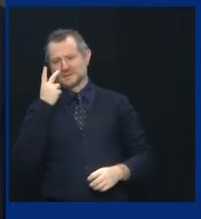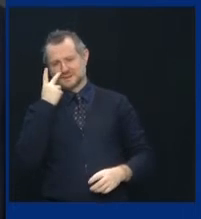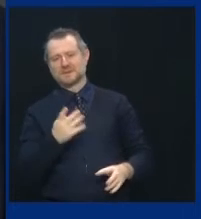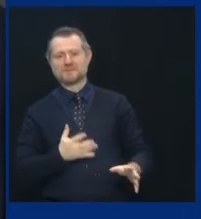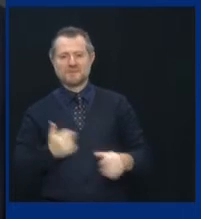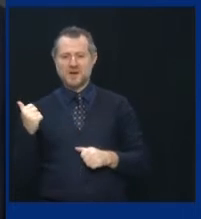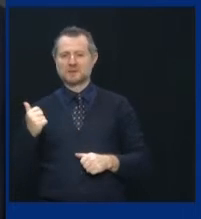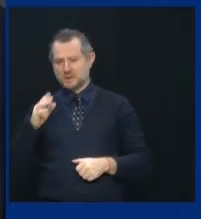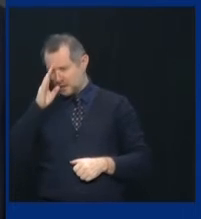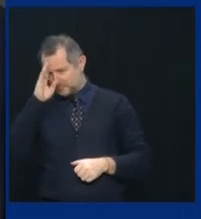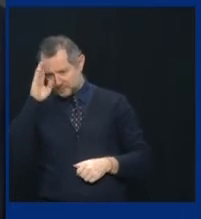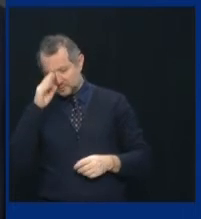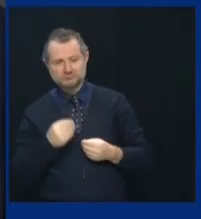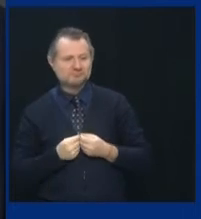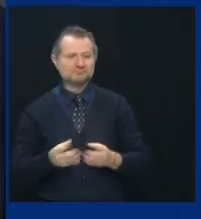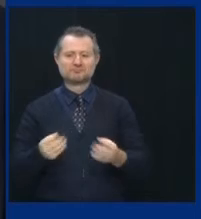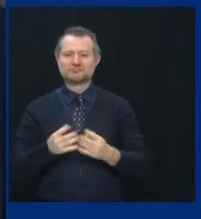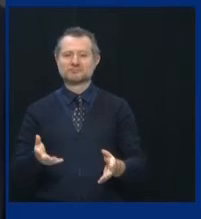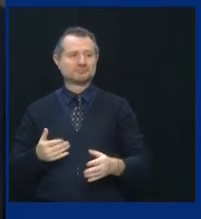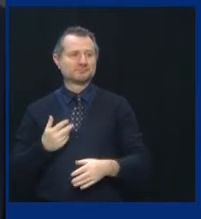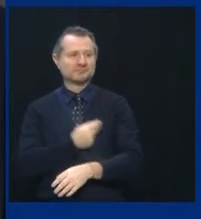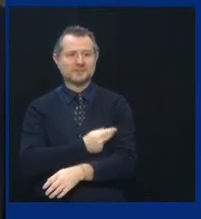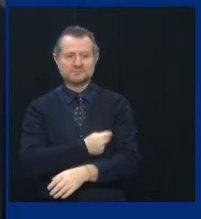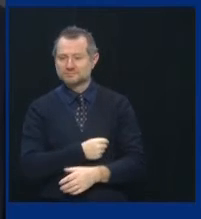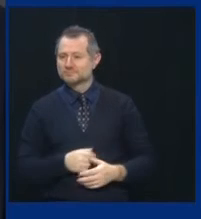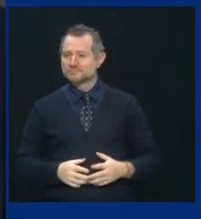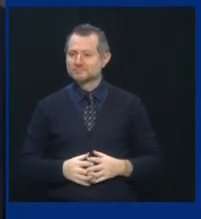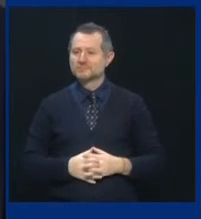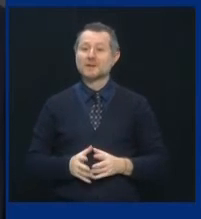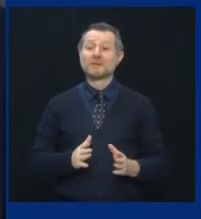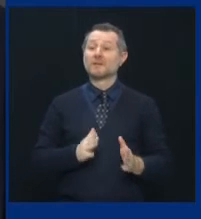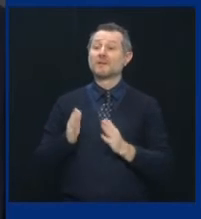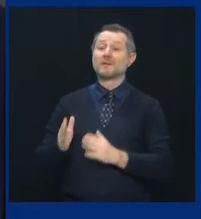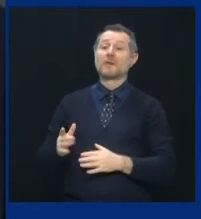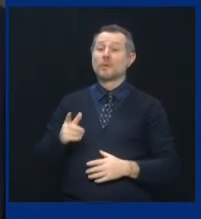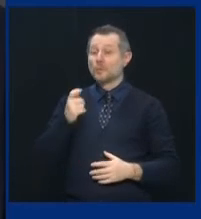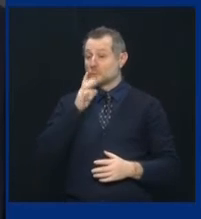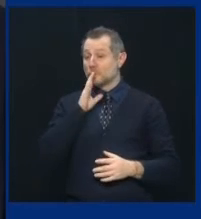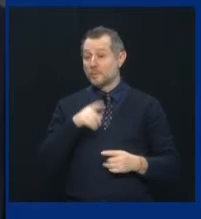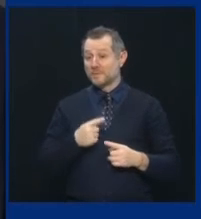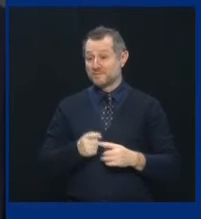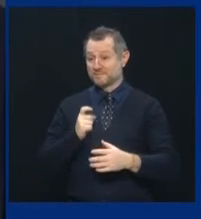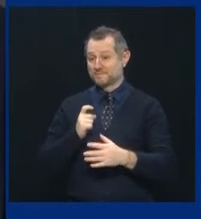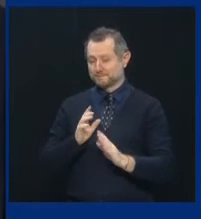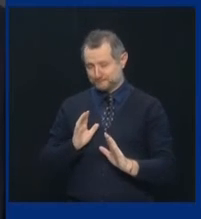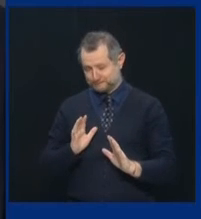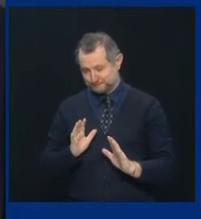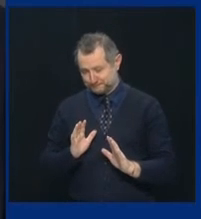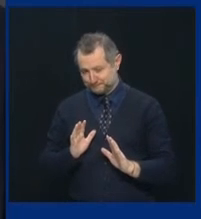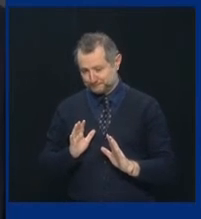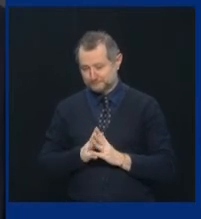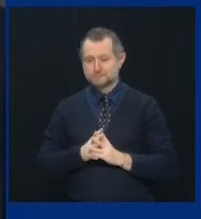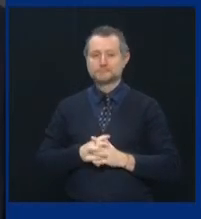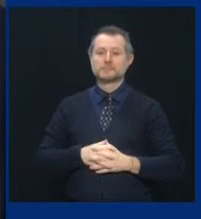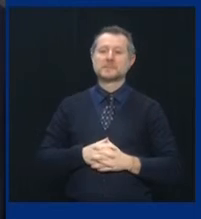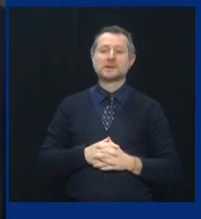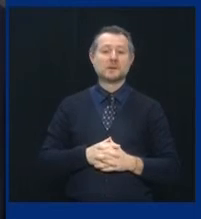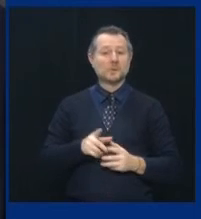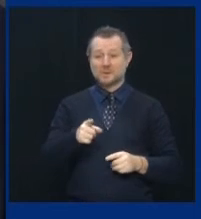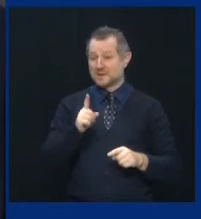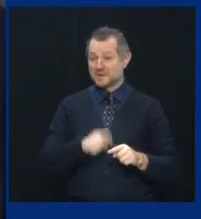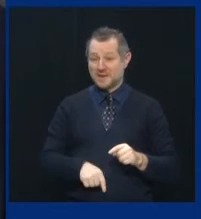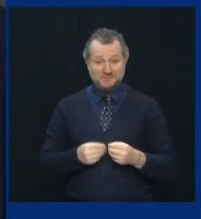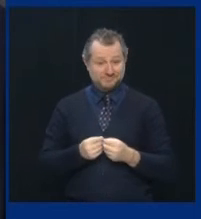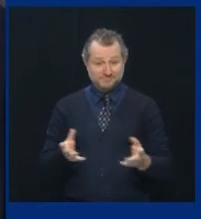hospitals administering it. The fine, and if you can administer it, if